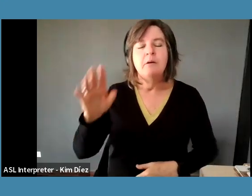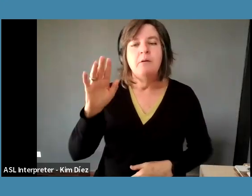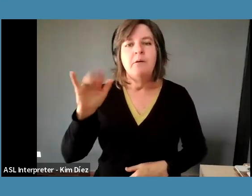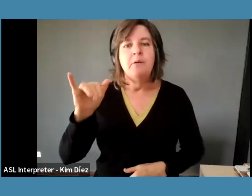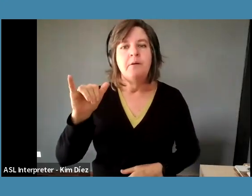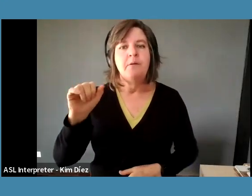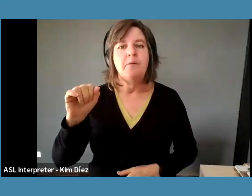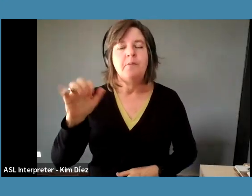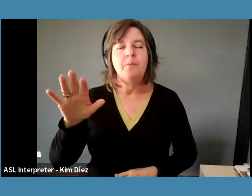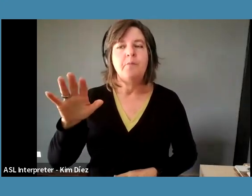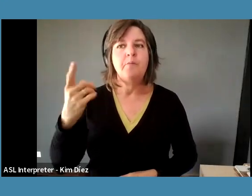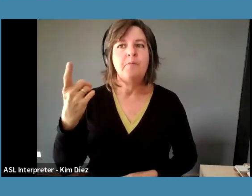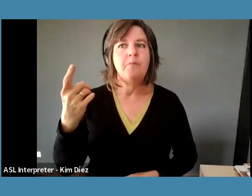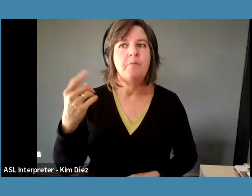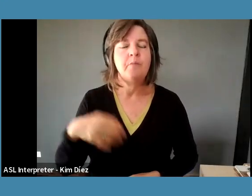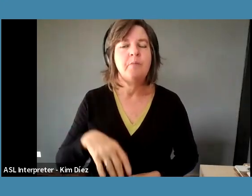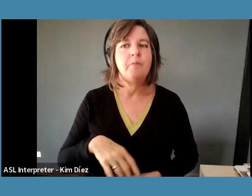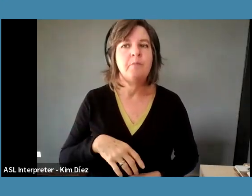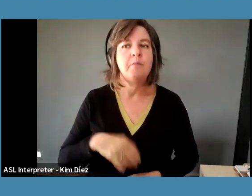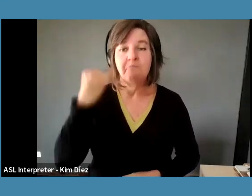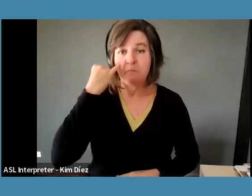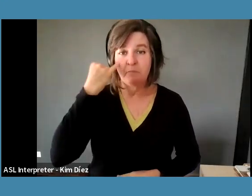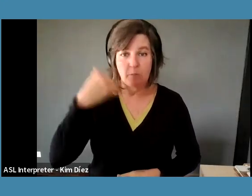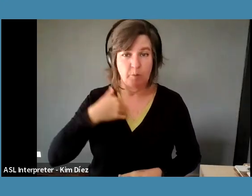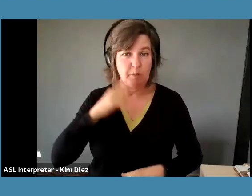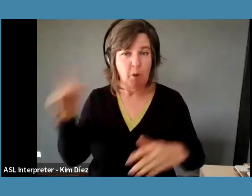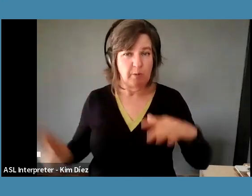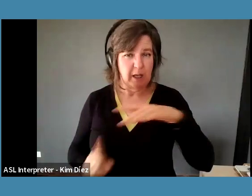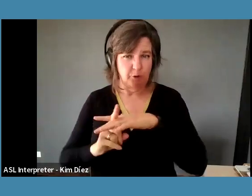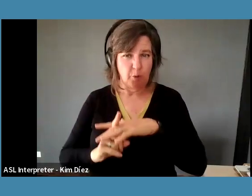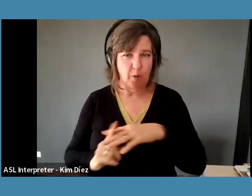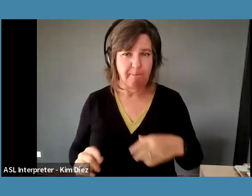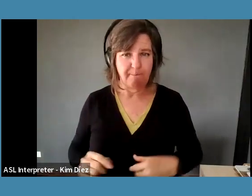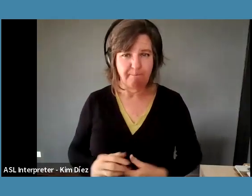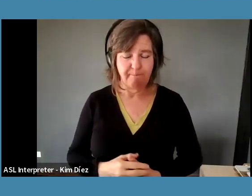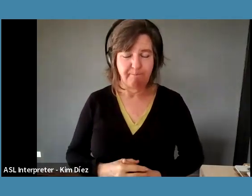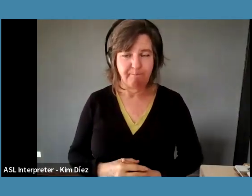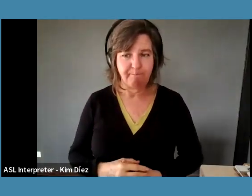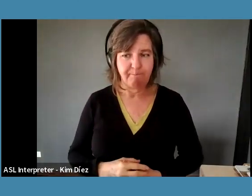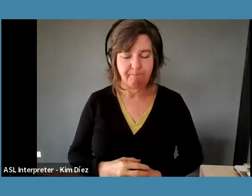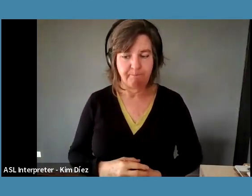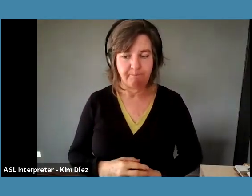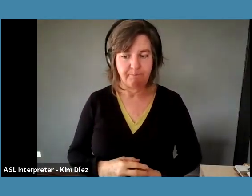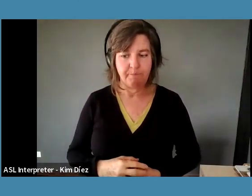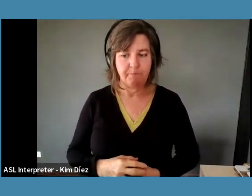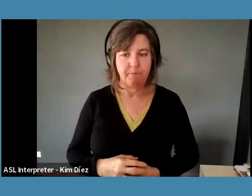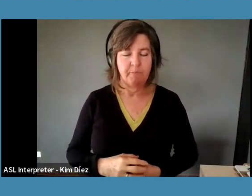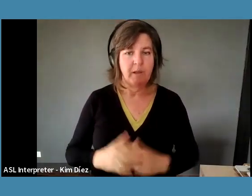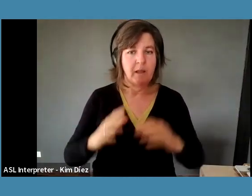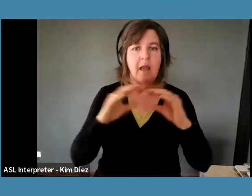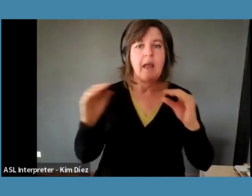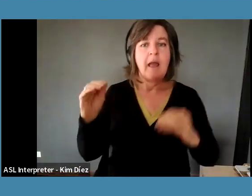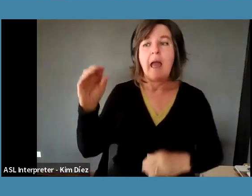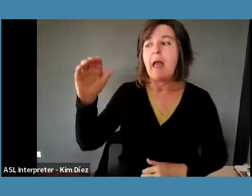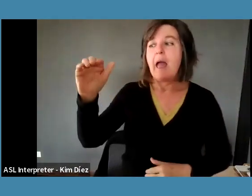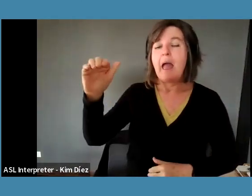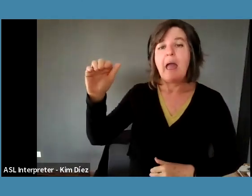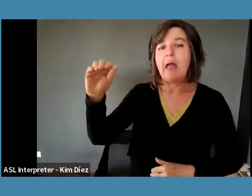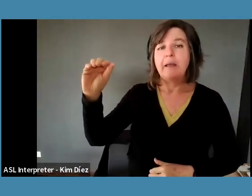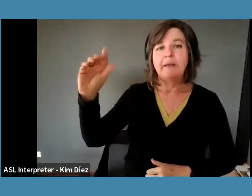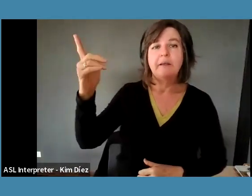happens if I show up, um, and an ASL interpreter is